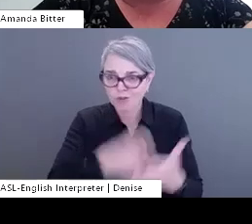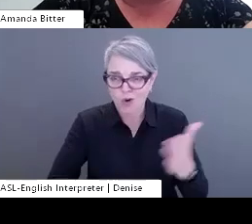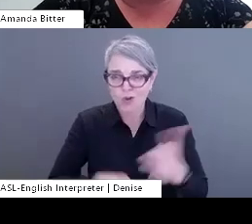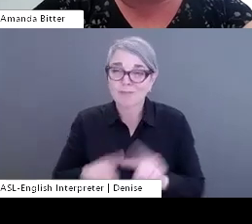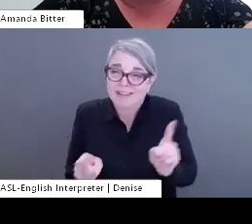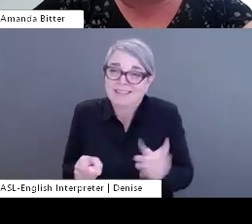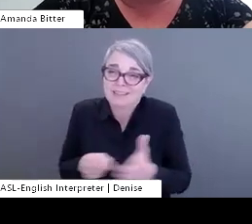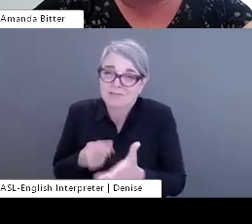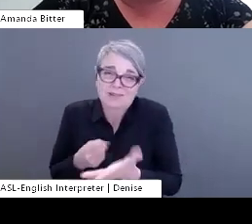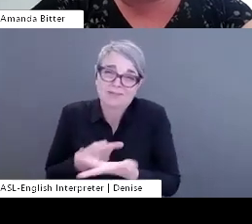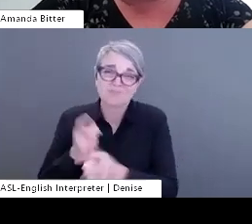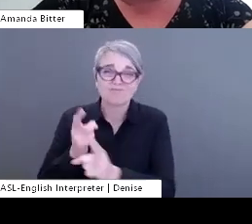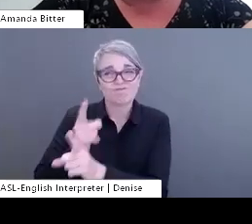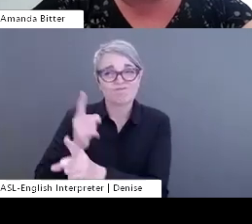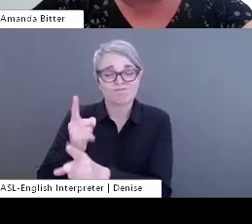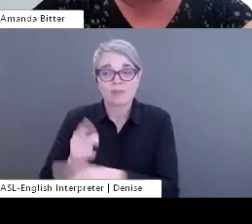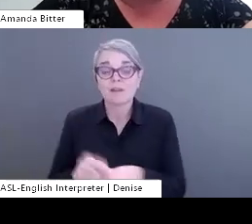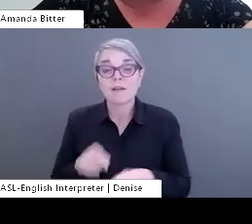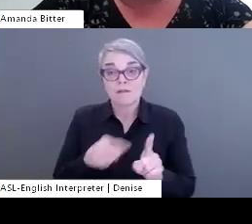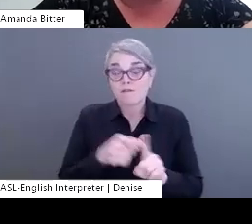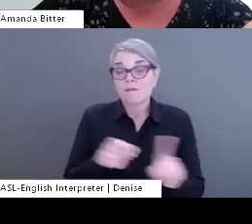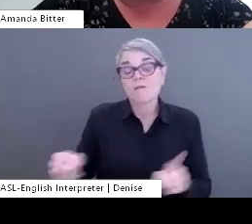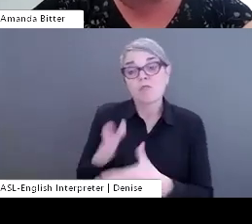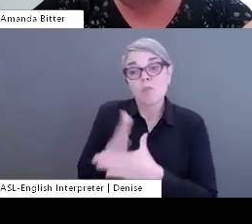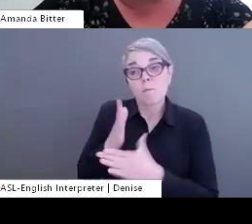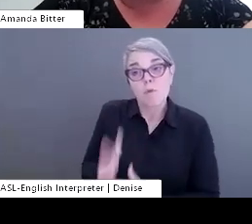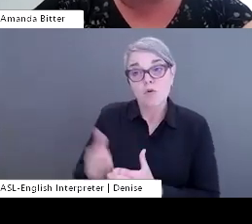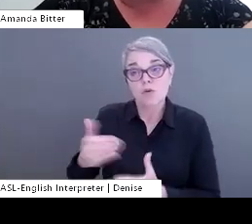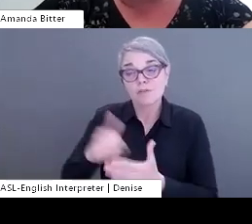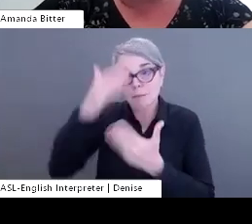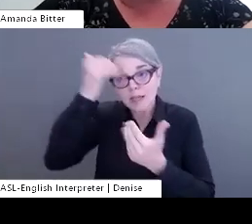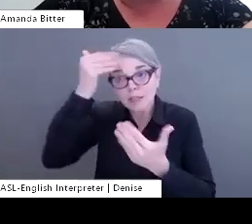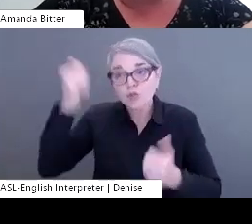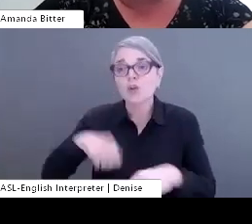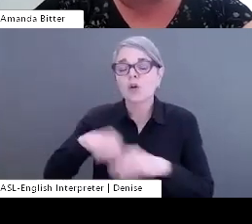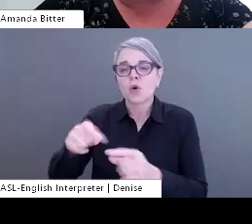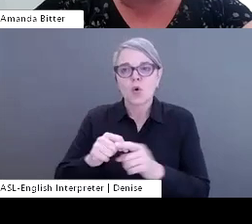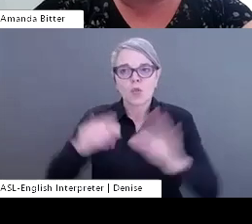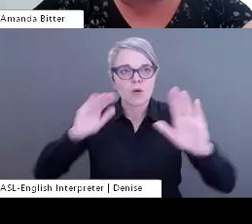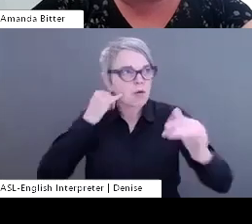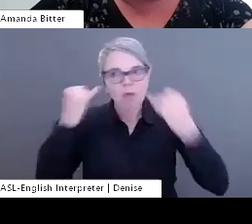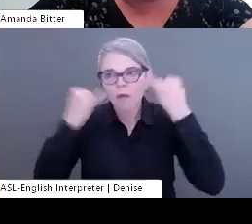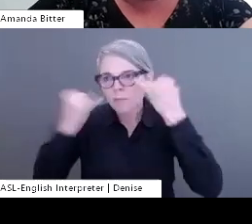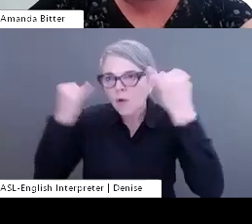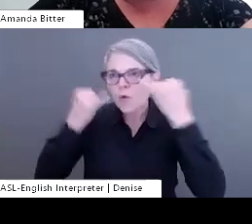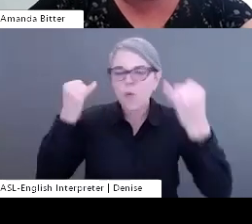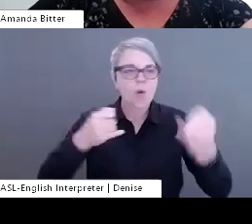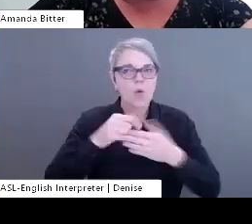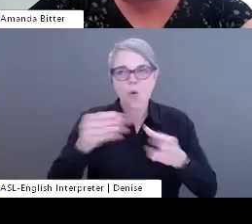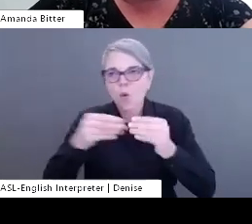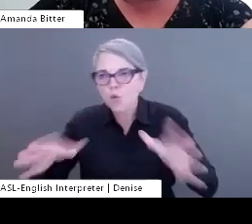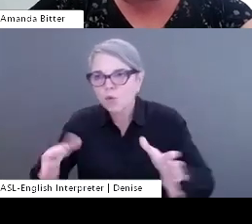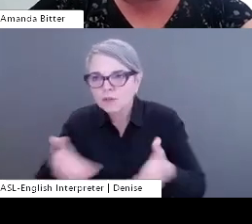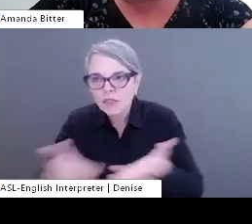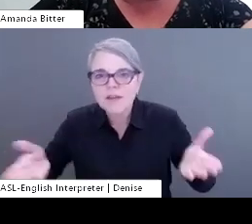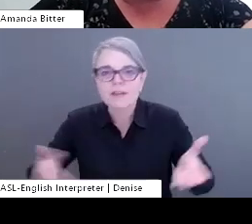if the partner has dementia, they're paranoid or they have paranoia, they're misplacing items. Our best practice